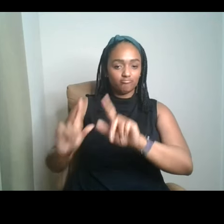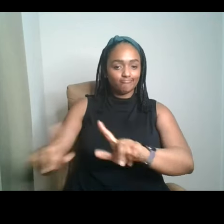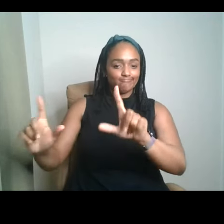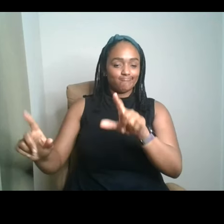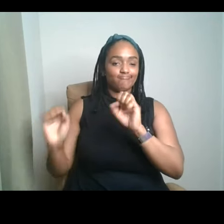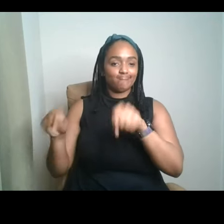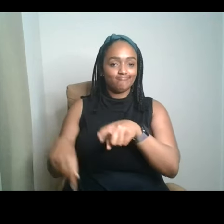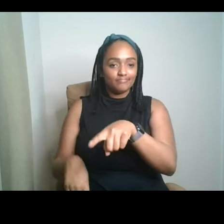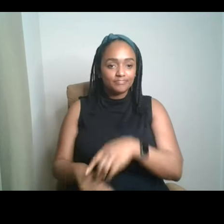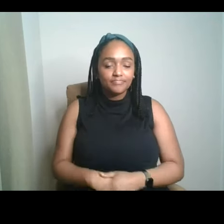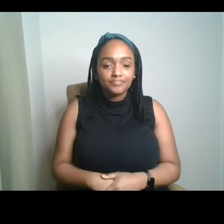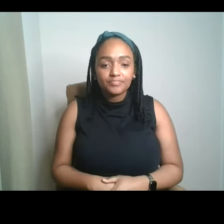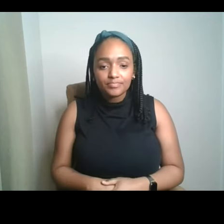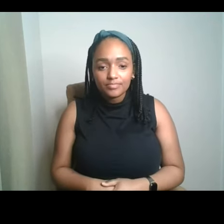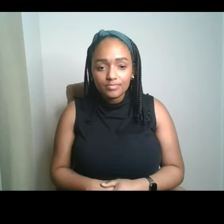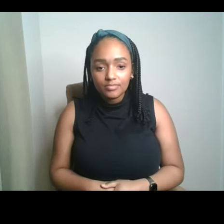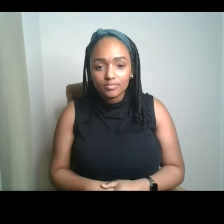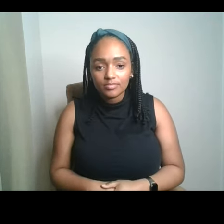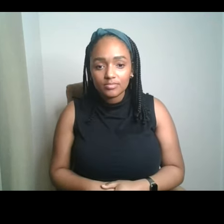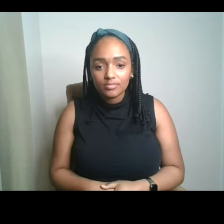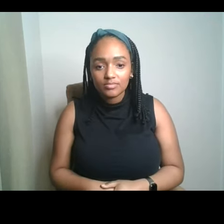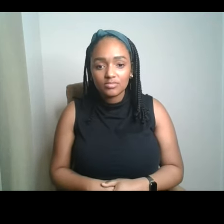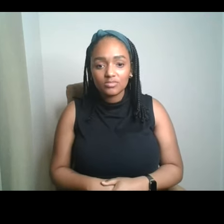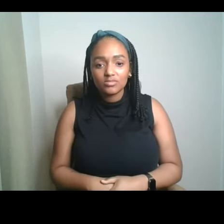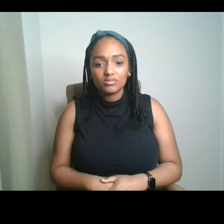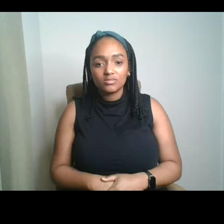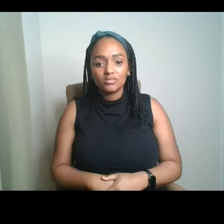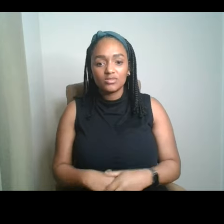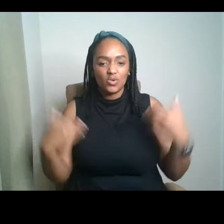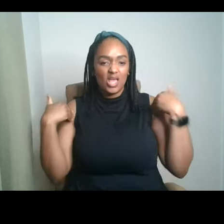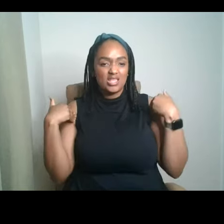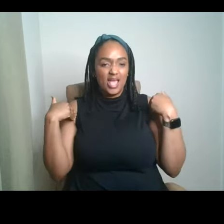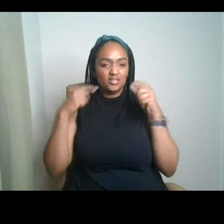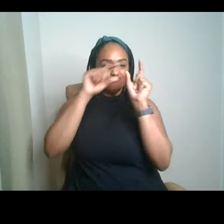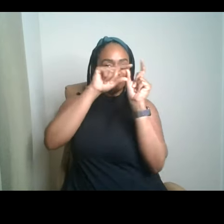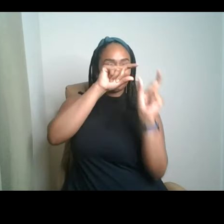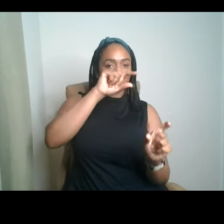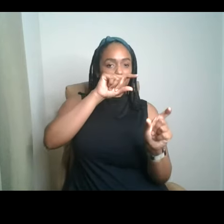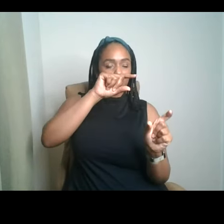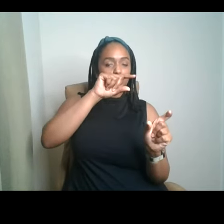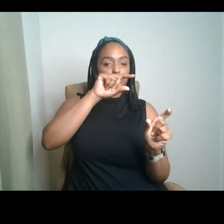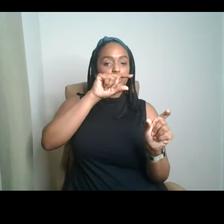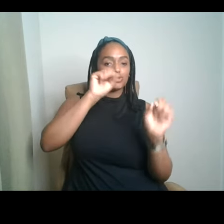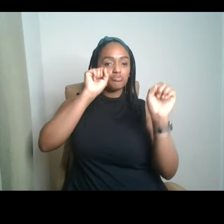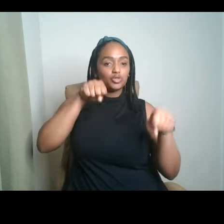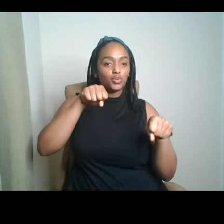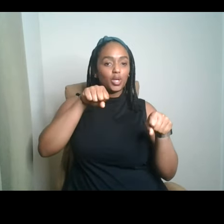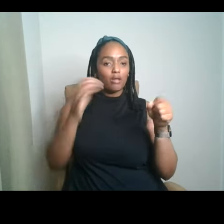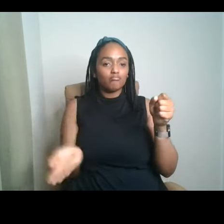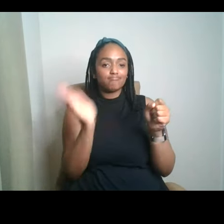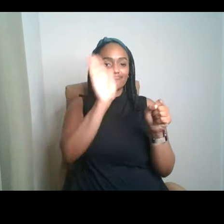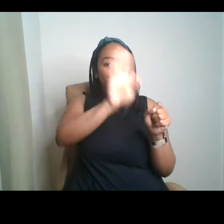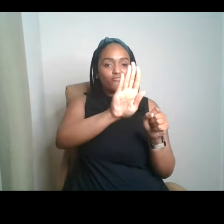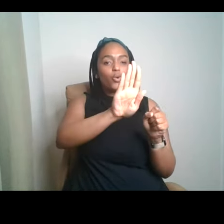so that it's like that, so that it has this, you just fold it.